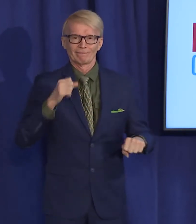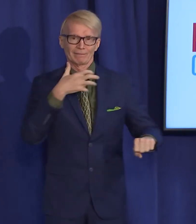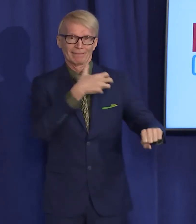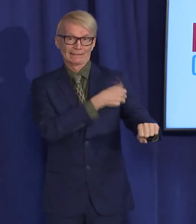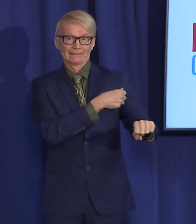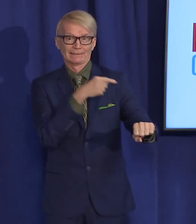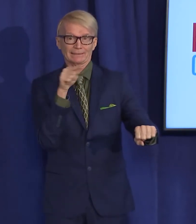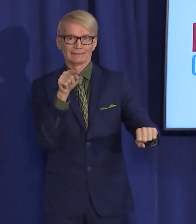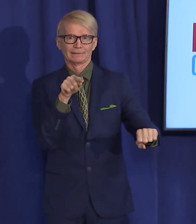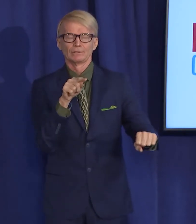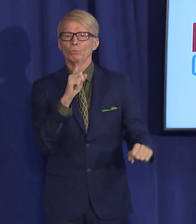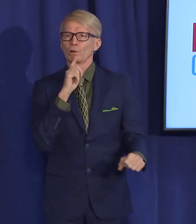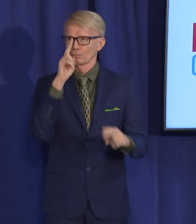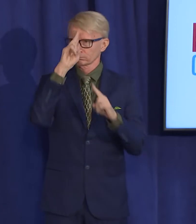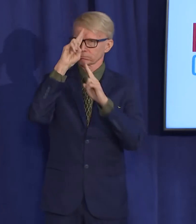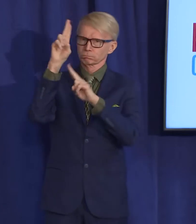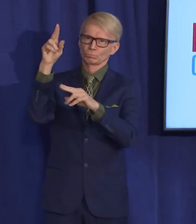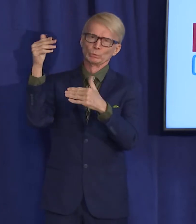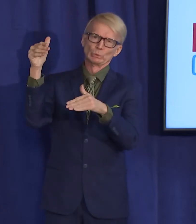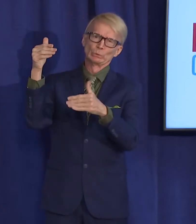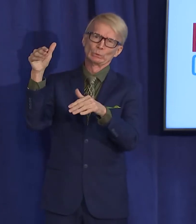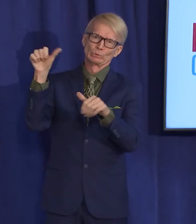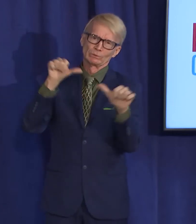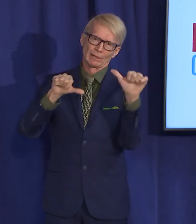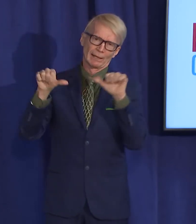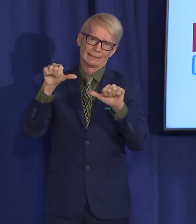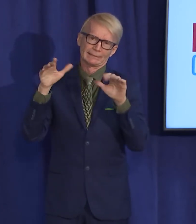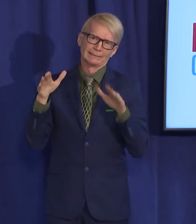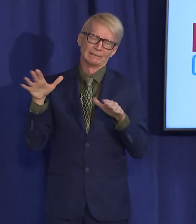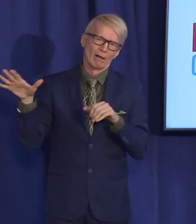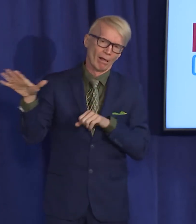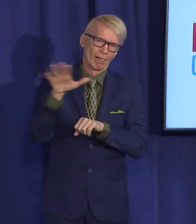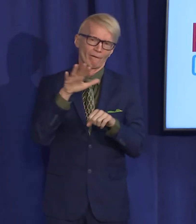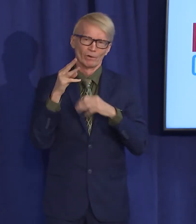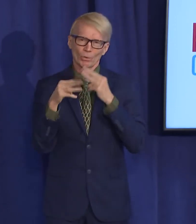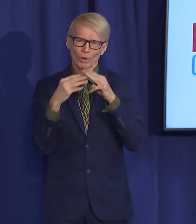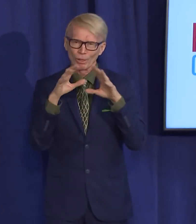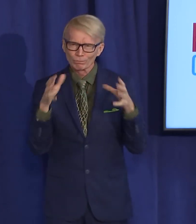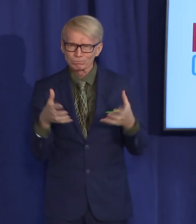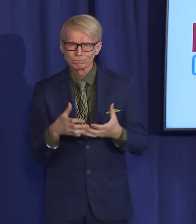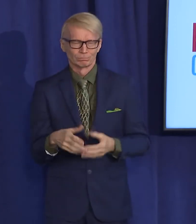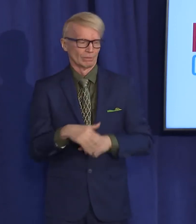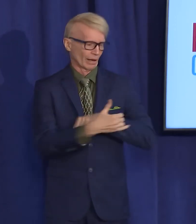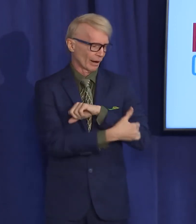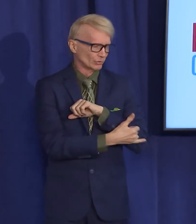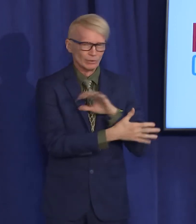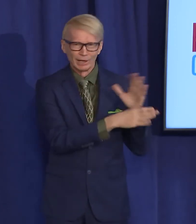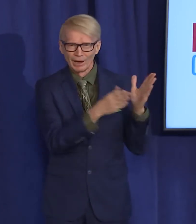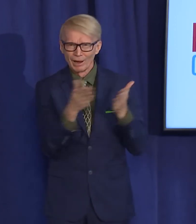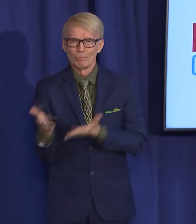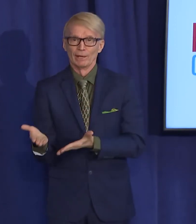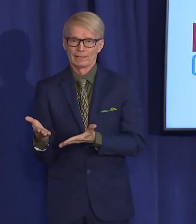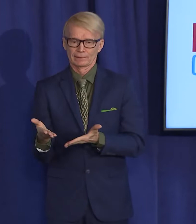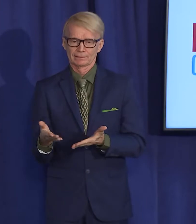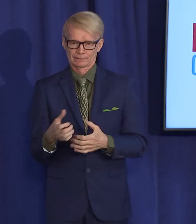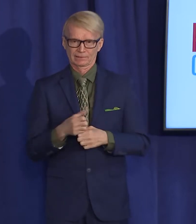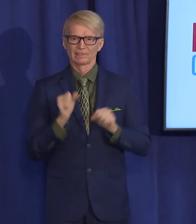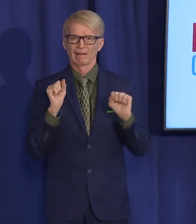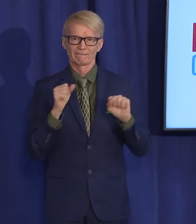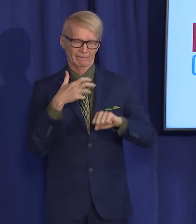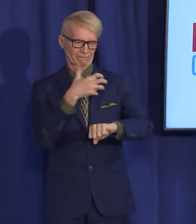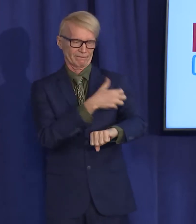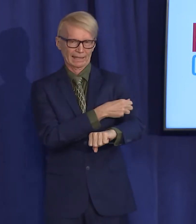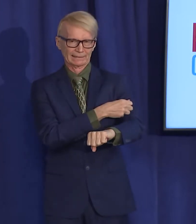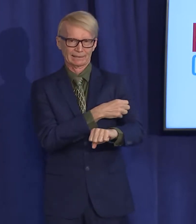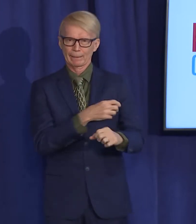a tribute to scientists around the world and around this country that worked to bring a vaccine, a safe vaccine,